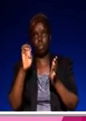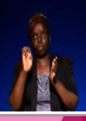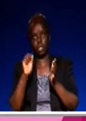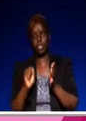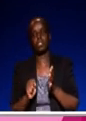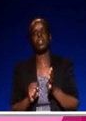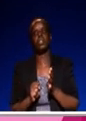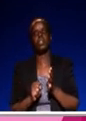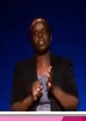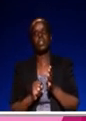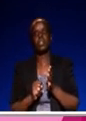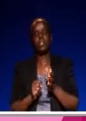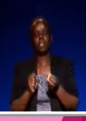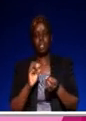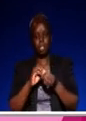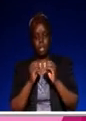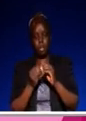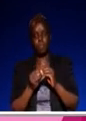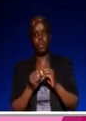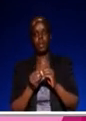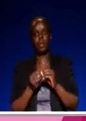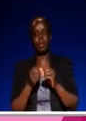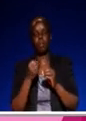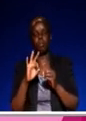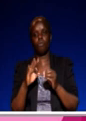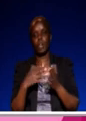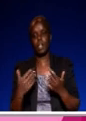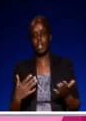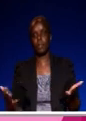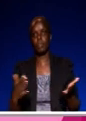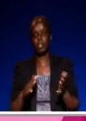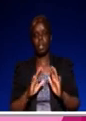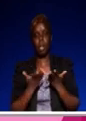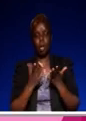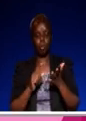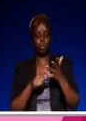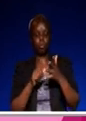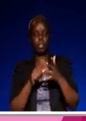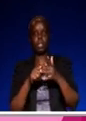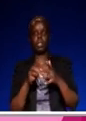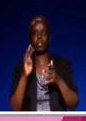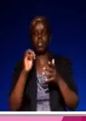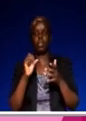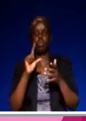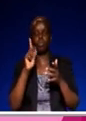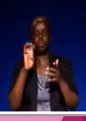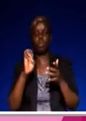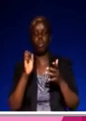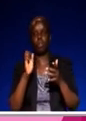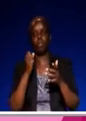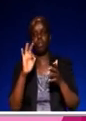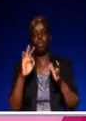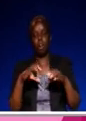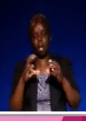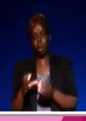of we need to know the number of how to calculate the moles of an element and how to calculate the moles of a compound. So how